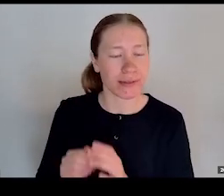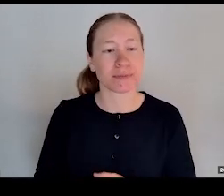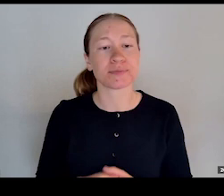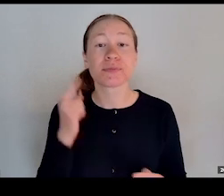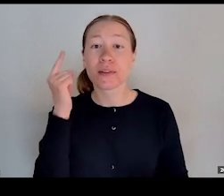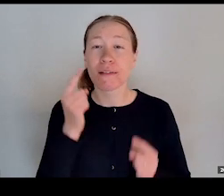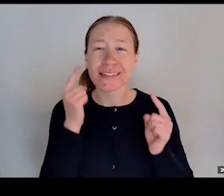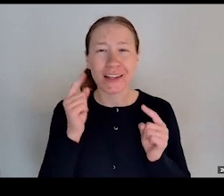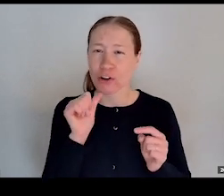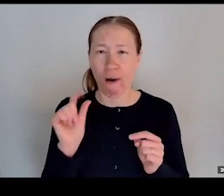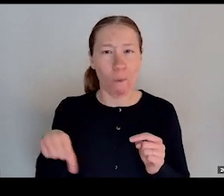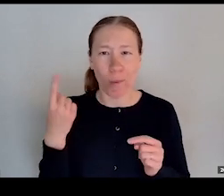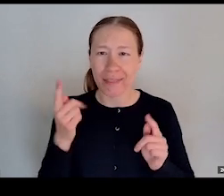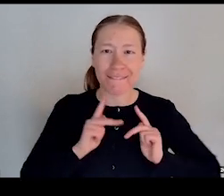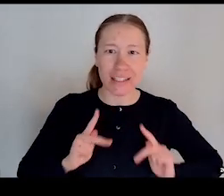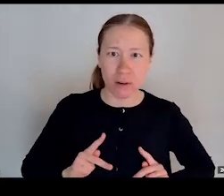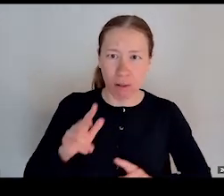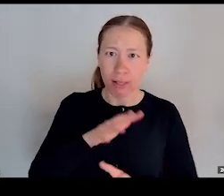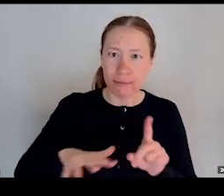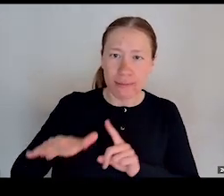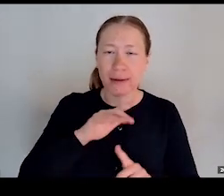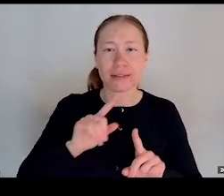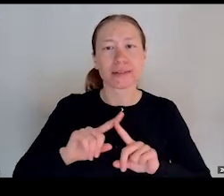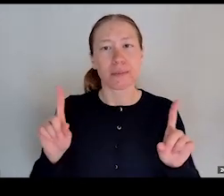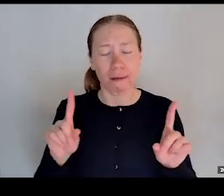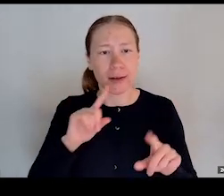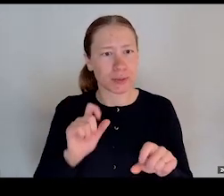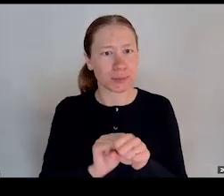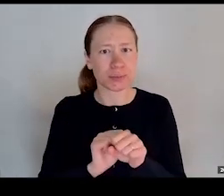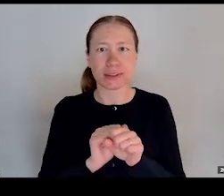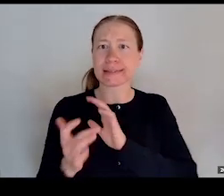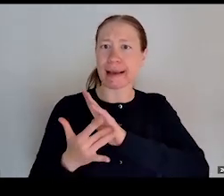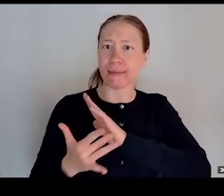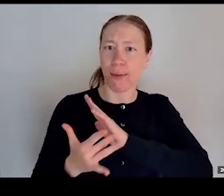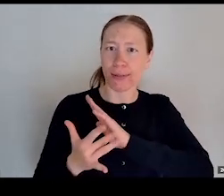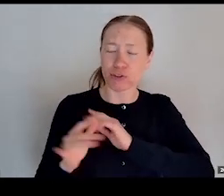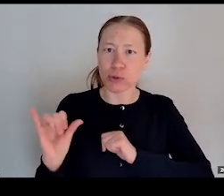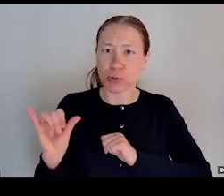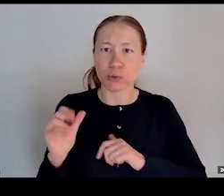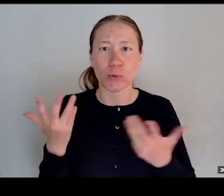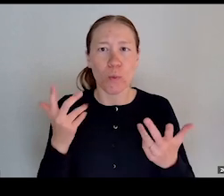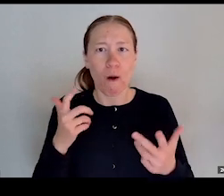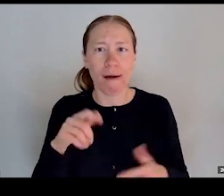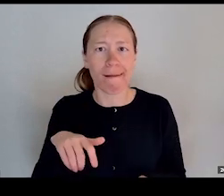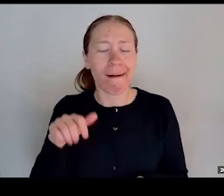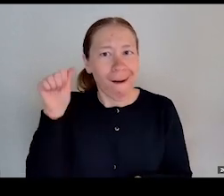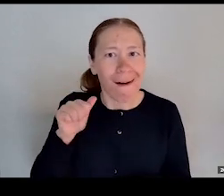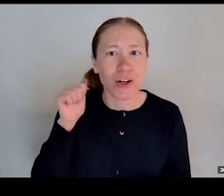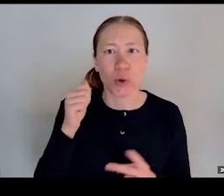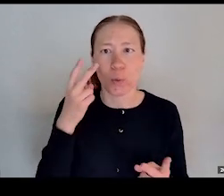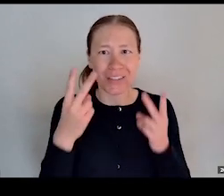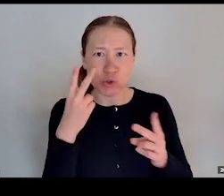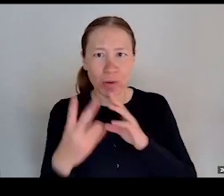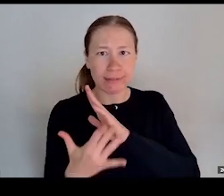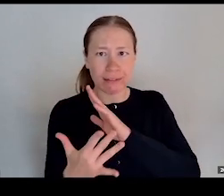not just the physical space of accessibility, but things like our technology. What audio and visual tech do we have available to